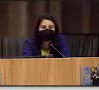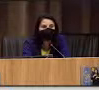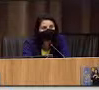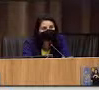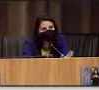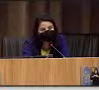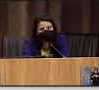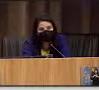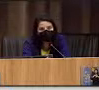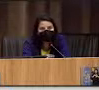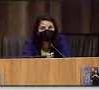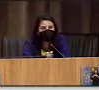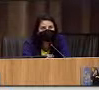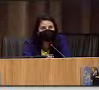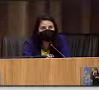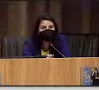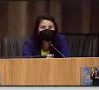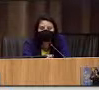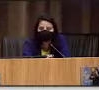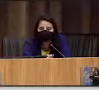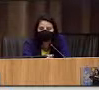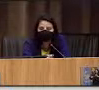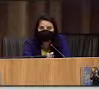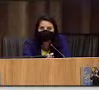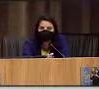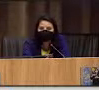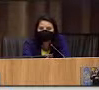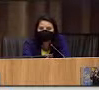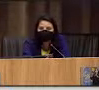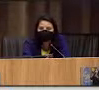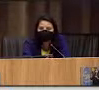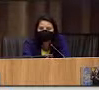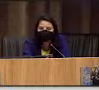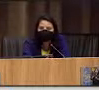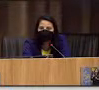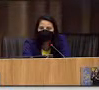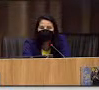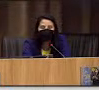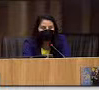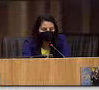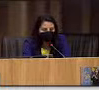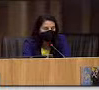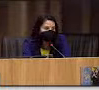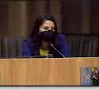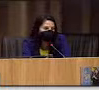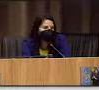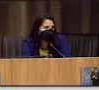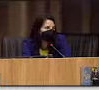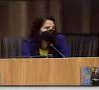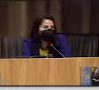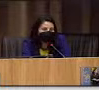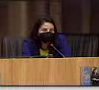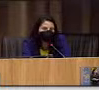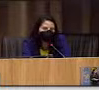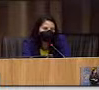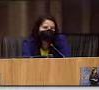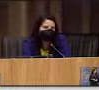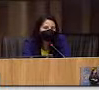non-symptom cases was considered the date of the collection of the test.